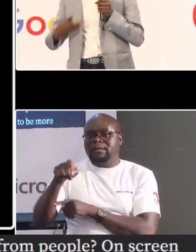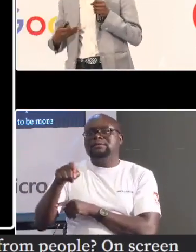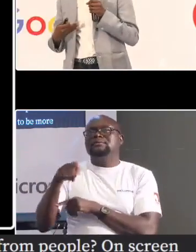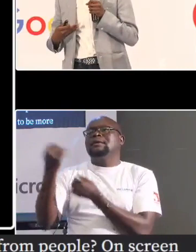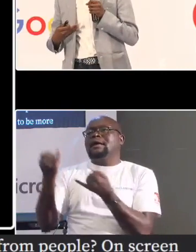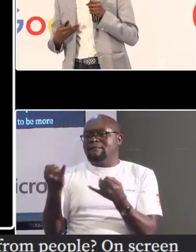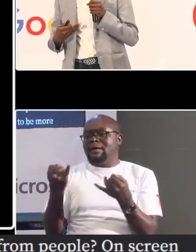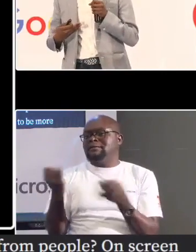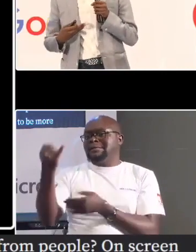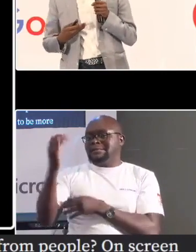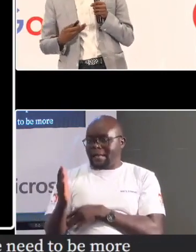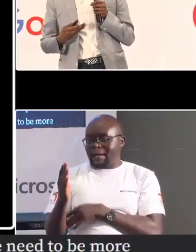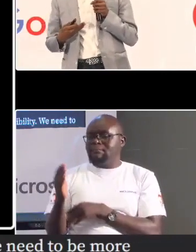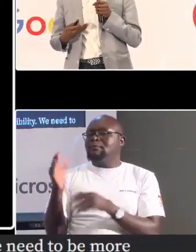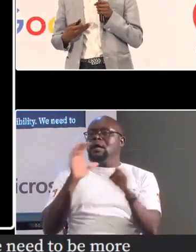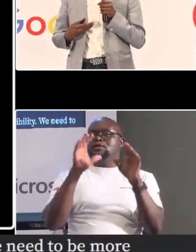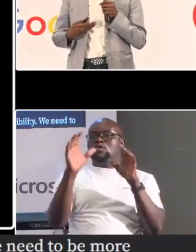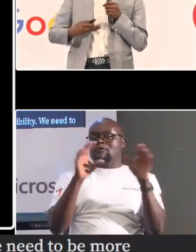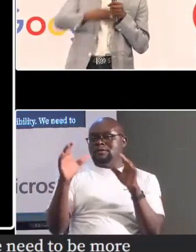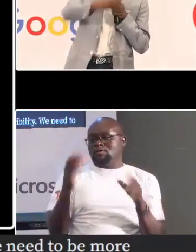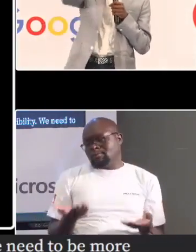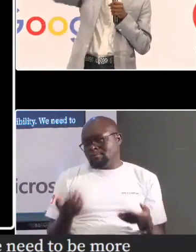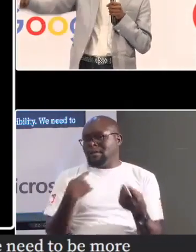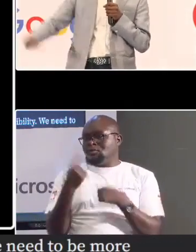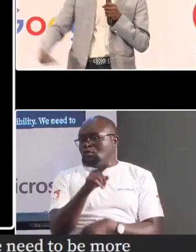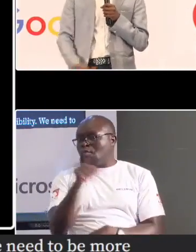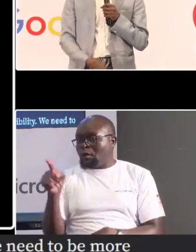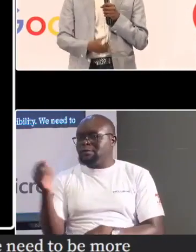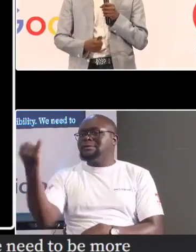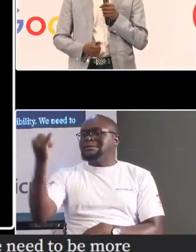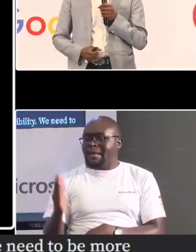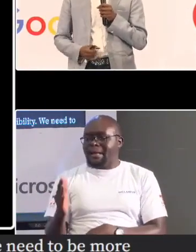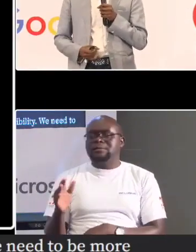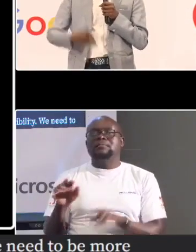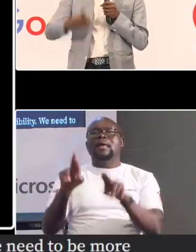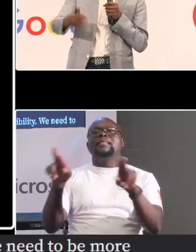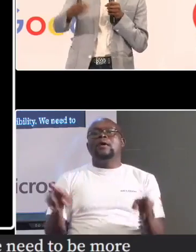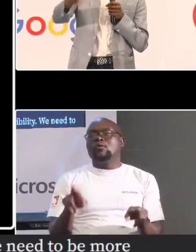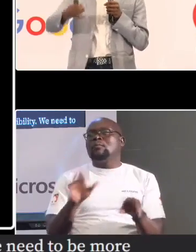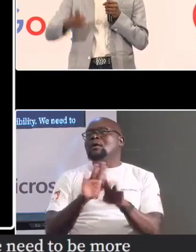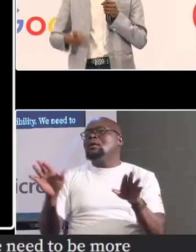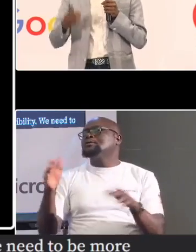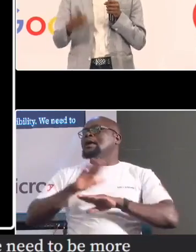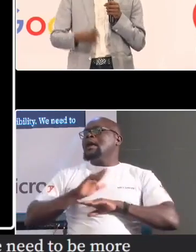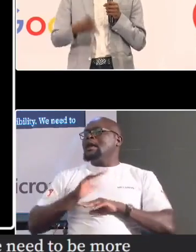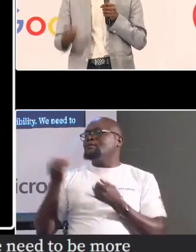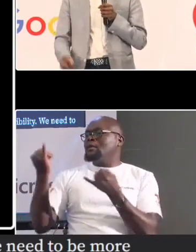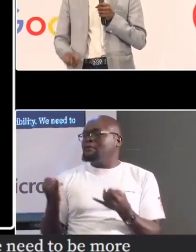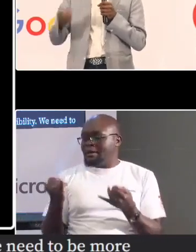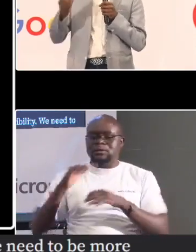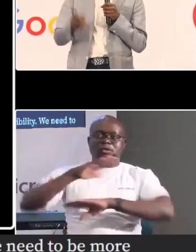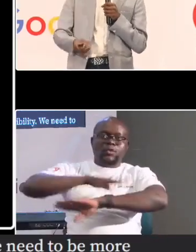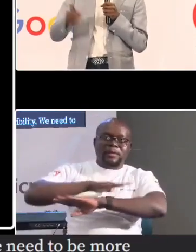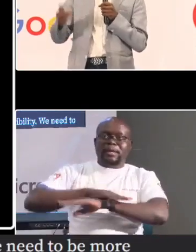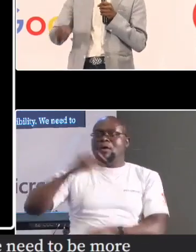invite designers into the conversation and talk to those designers in the room. It's not enough to be invited to the table,